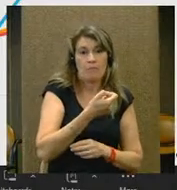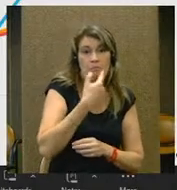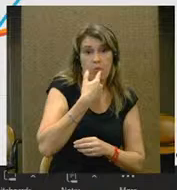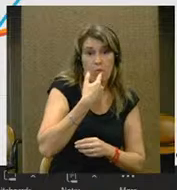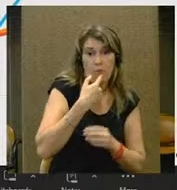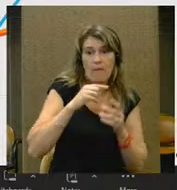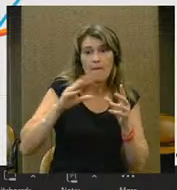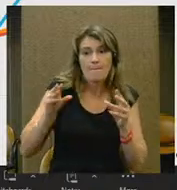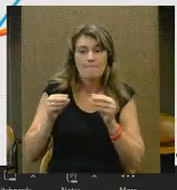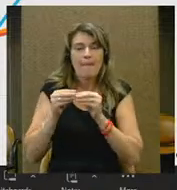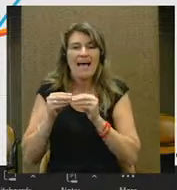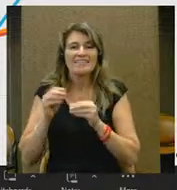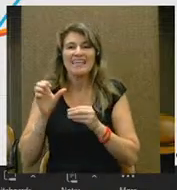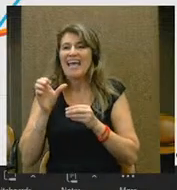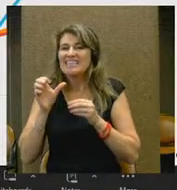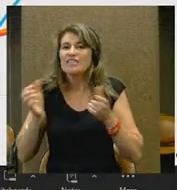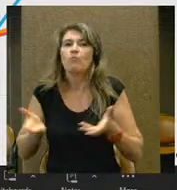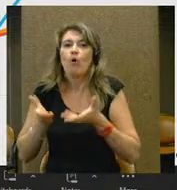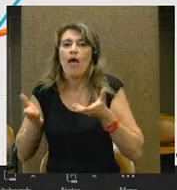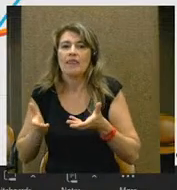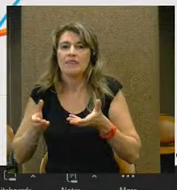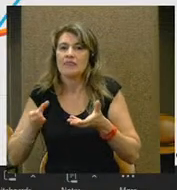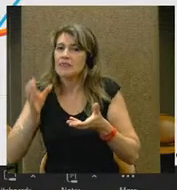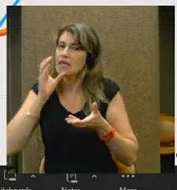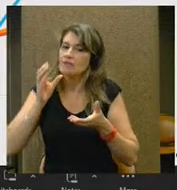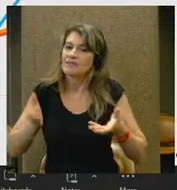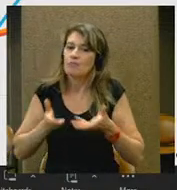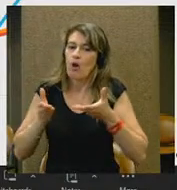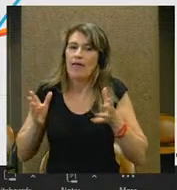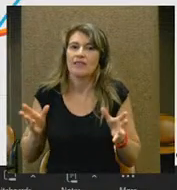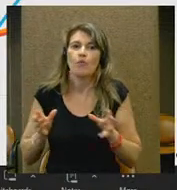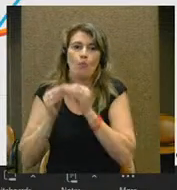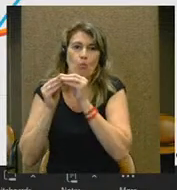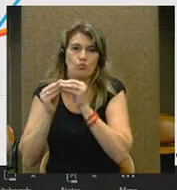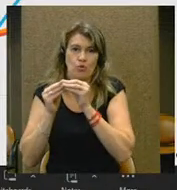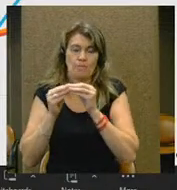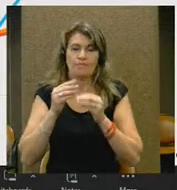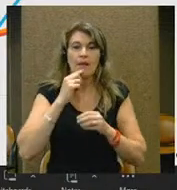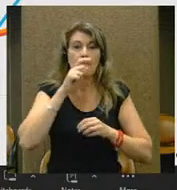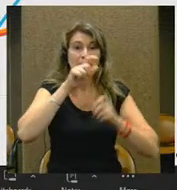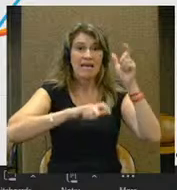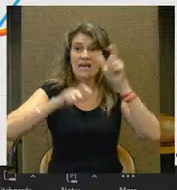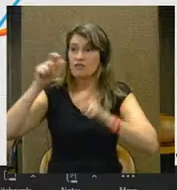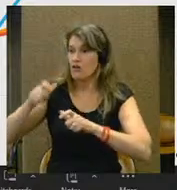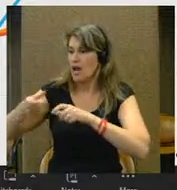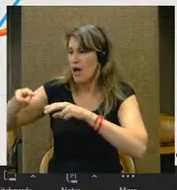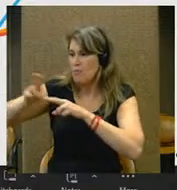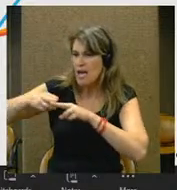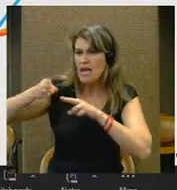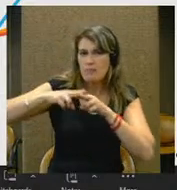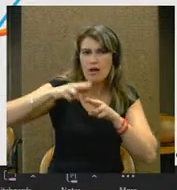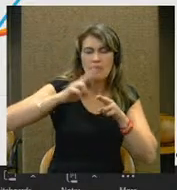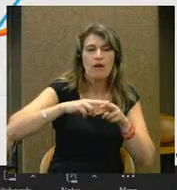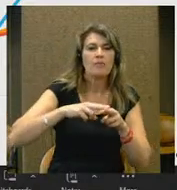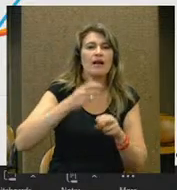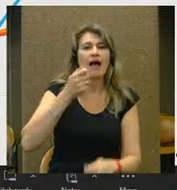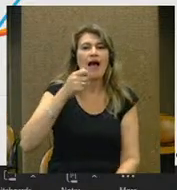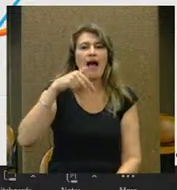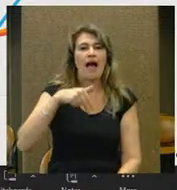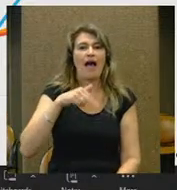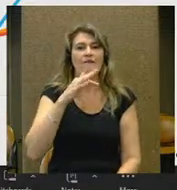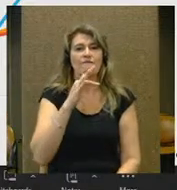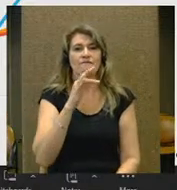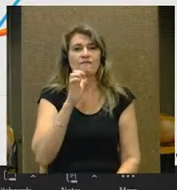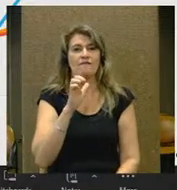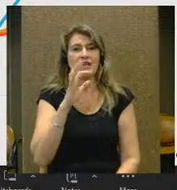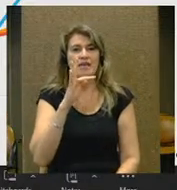we've also seen a large increase in the number of people who are dying from the use of methamphetamine. And oftentimes, those that are dying from